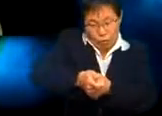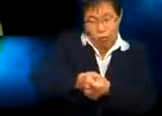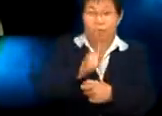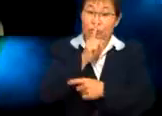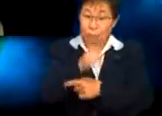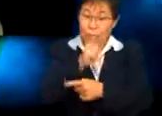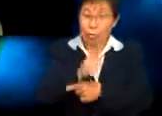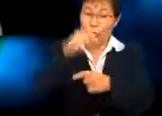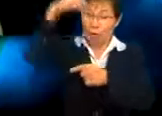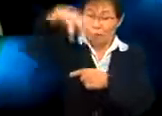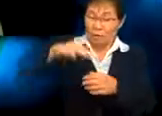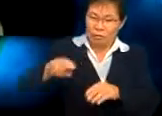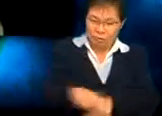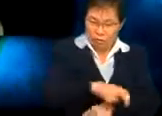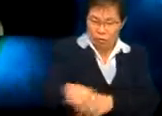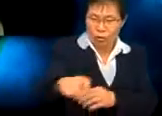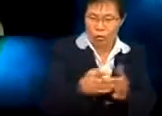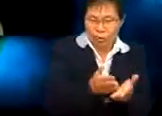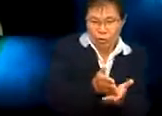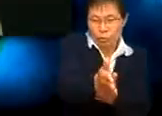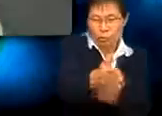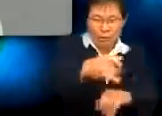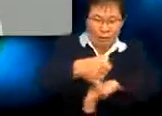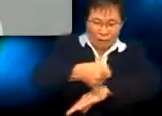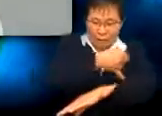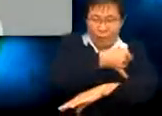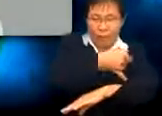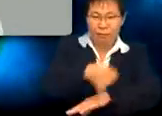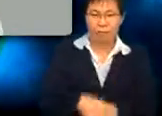Is it true that light travels in a straight line?